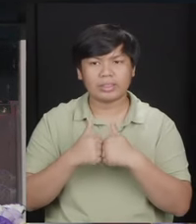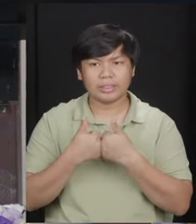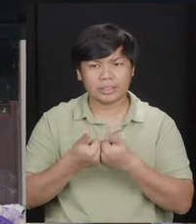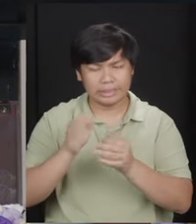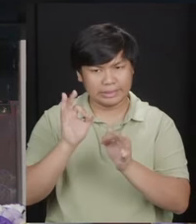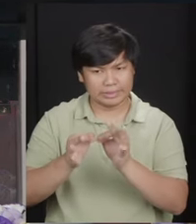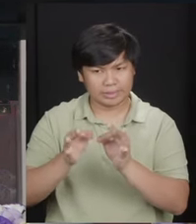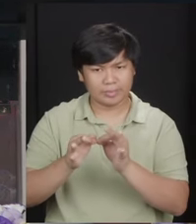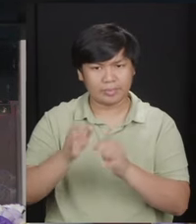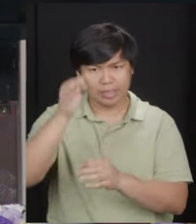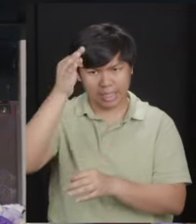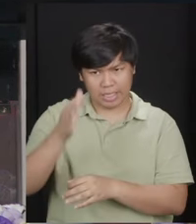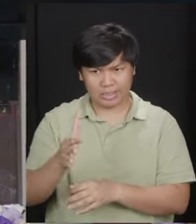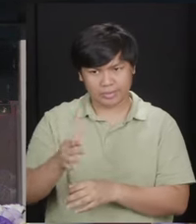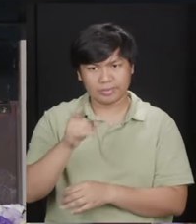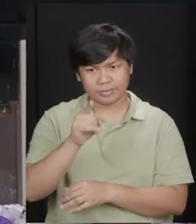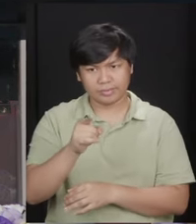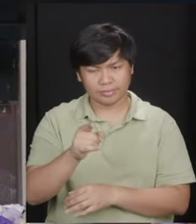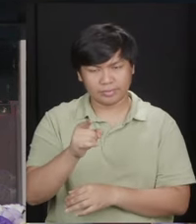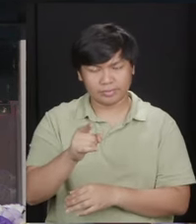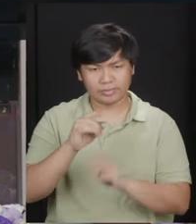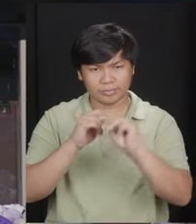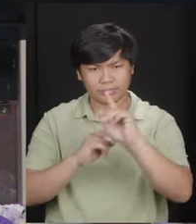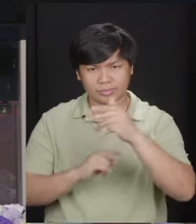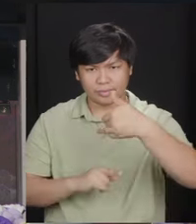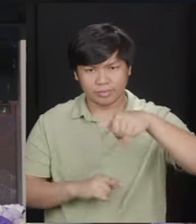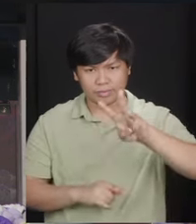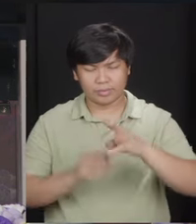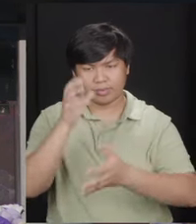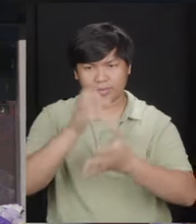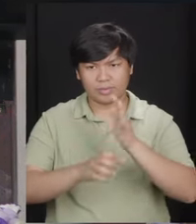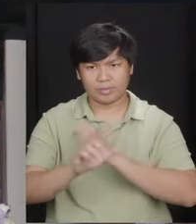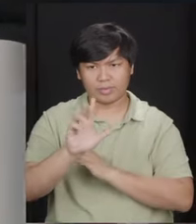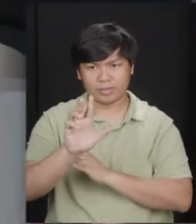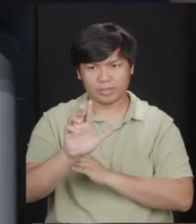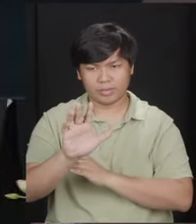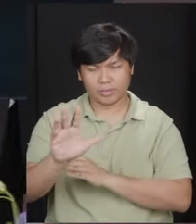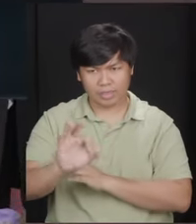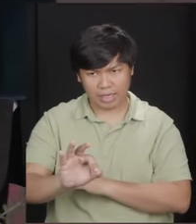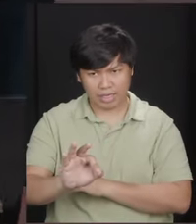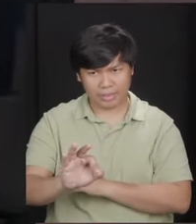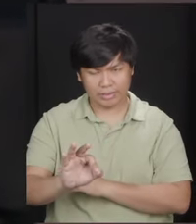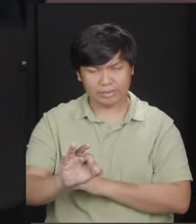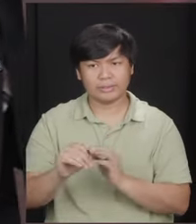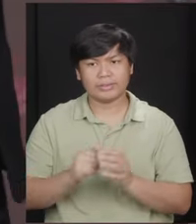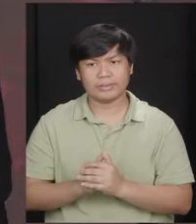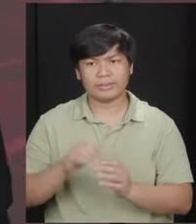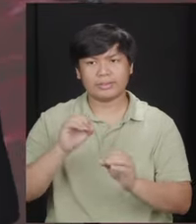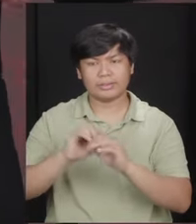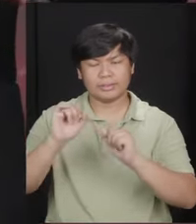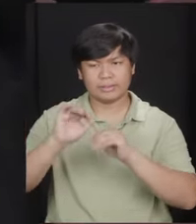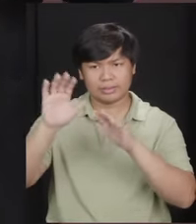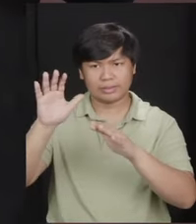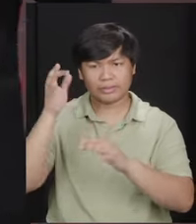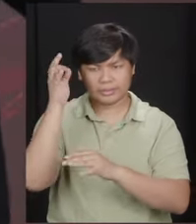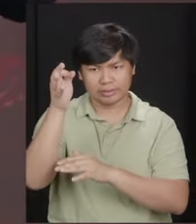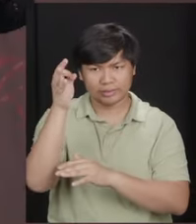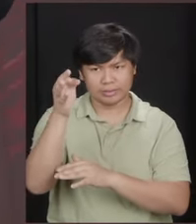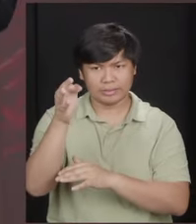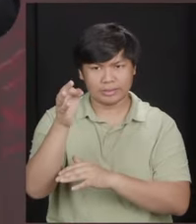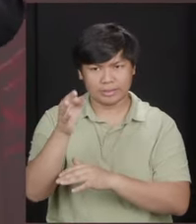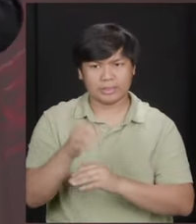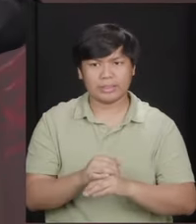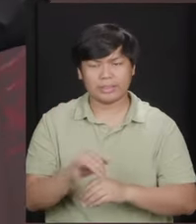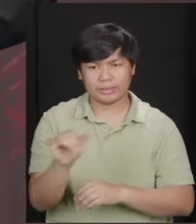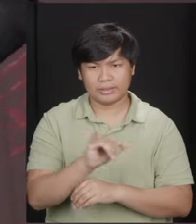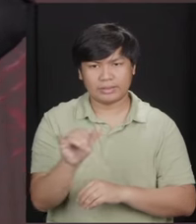this, Pastor? You need to turn to Matthew 5:39. The parallel passage in the Sermon on the Mount in Matthew, which I believe